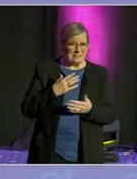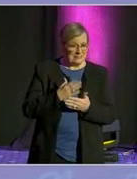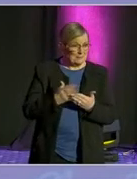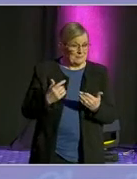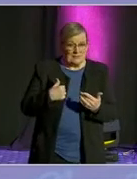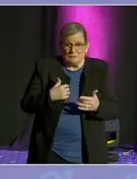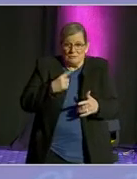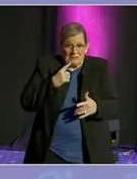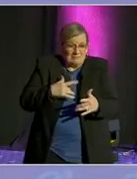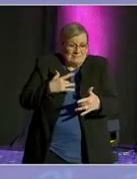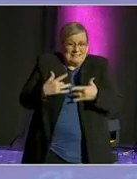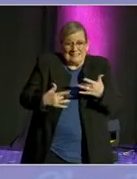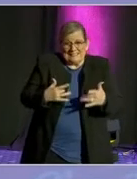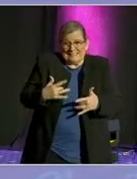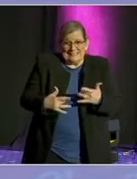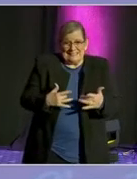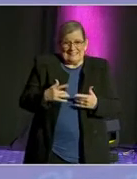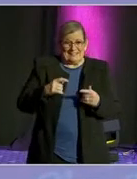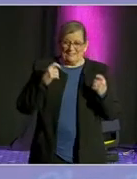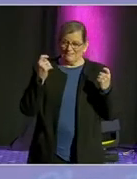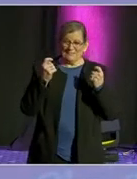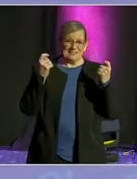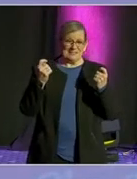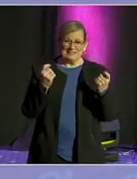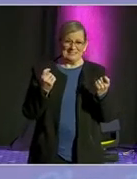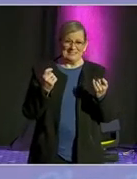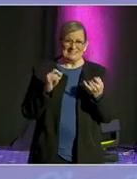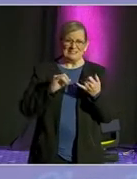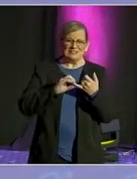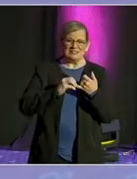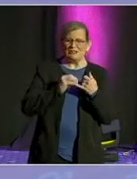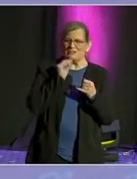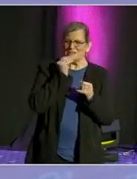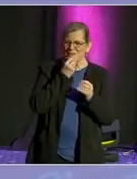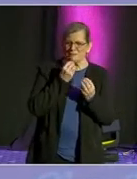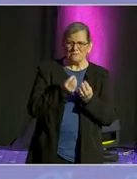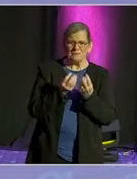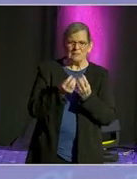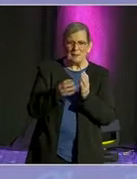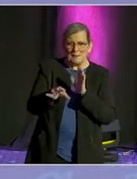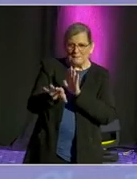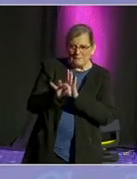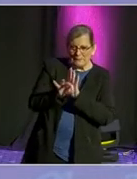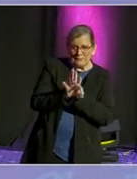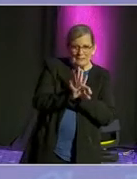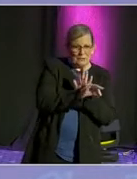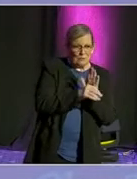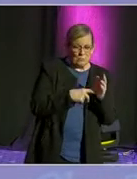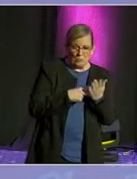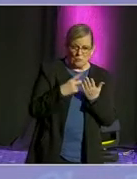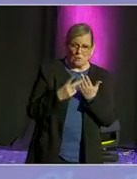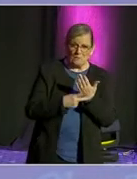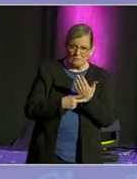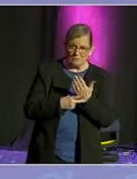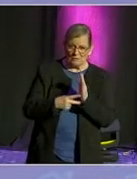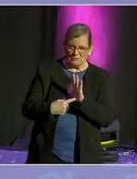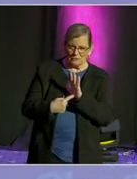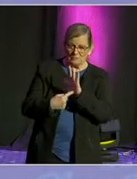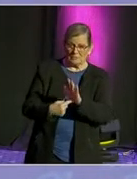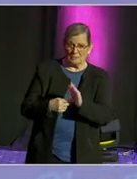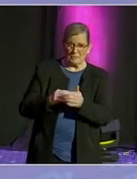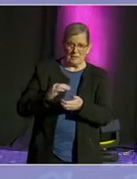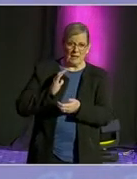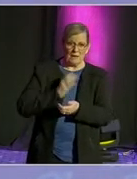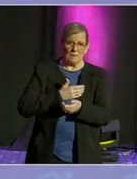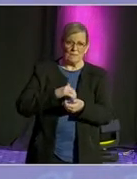is the festival's Cherry Picks program, which is going to be presented by a partner, the Restaurant